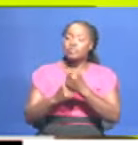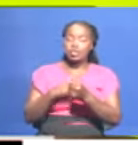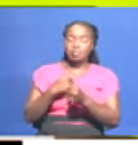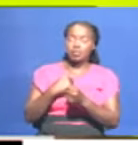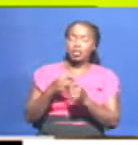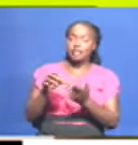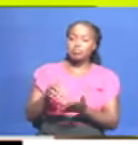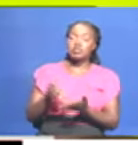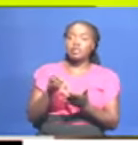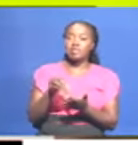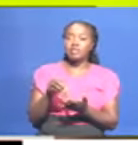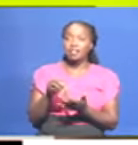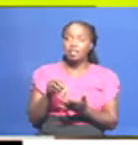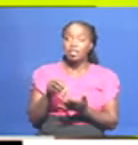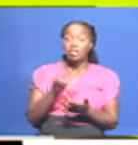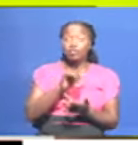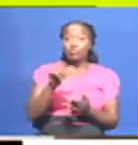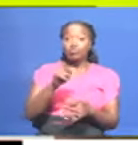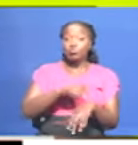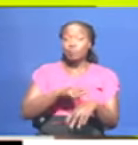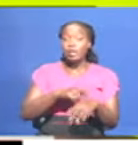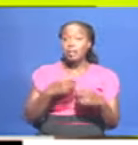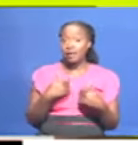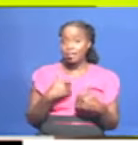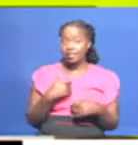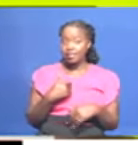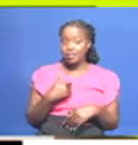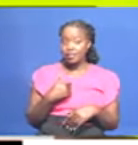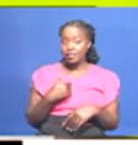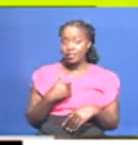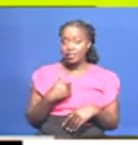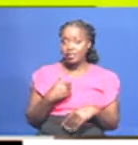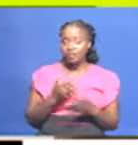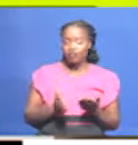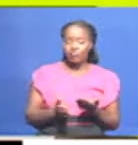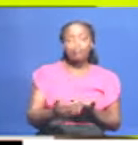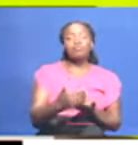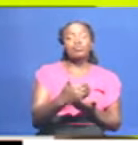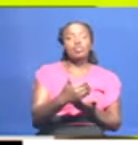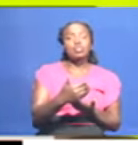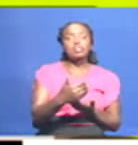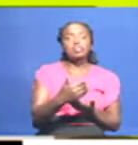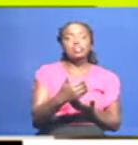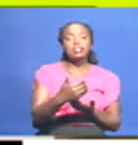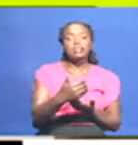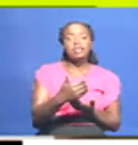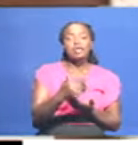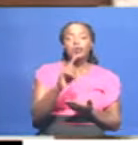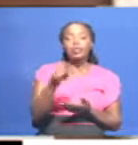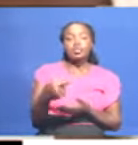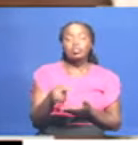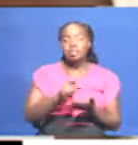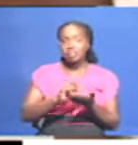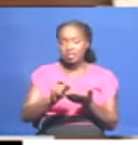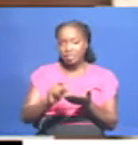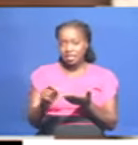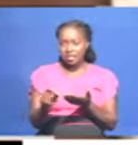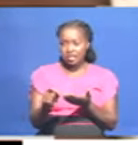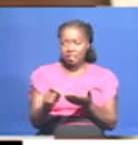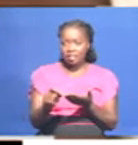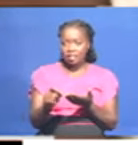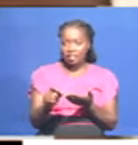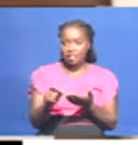who took their time to collect the 1,000 signatures. Ni